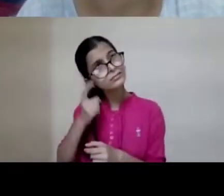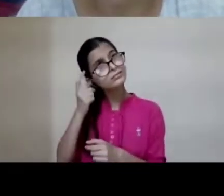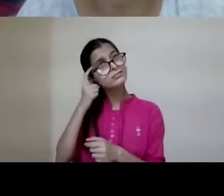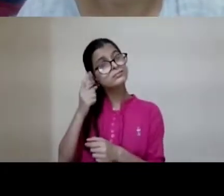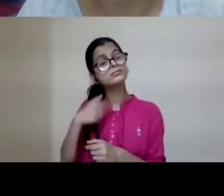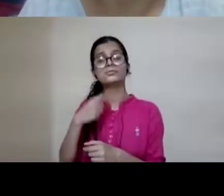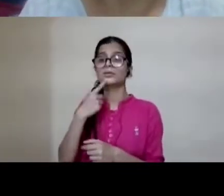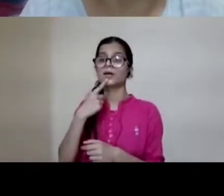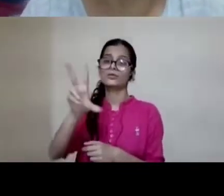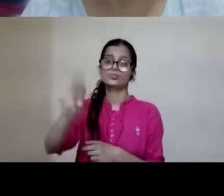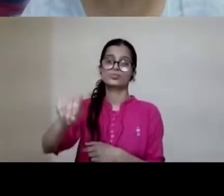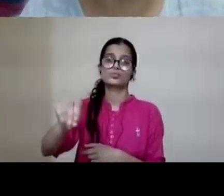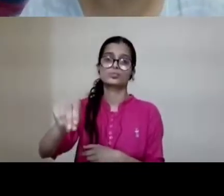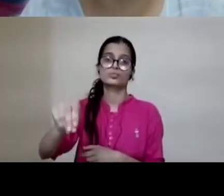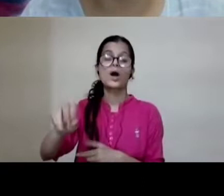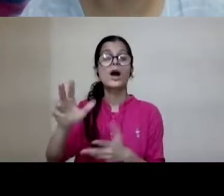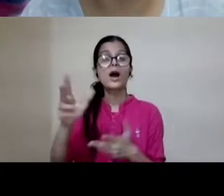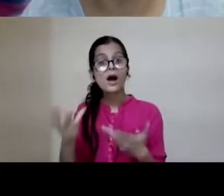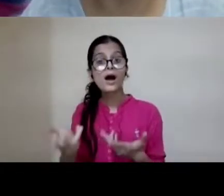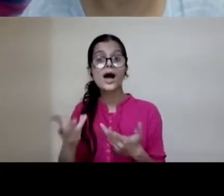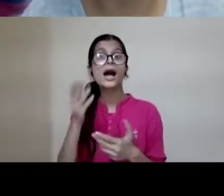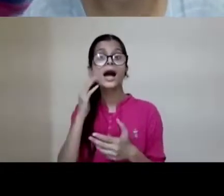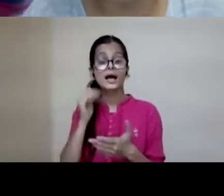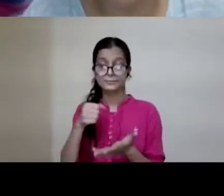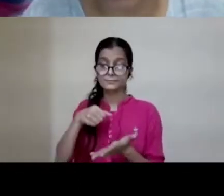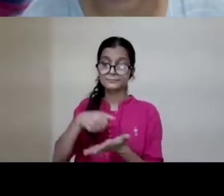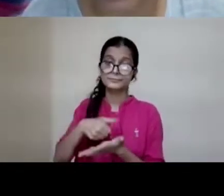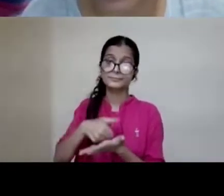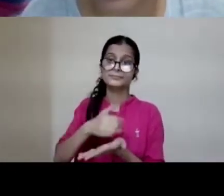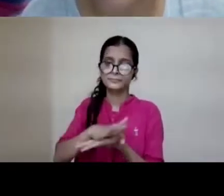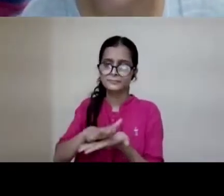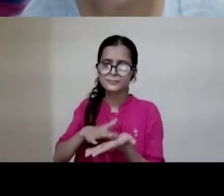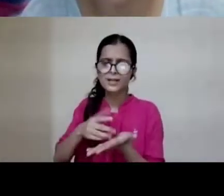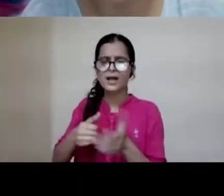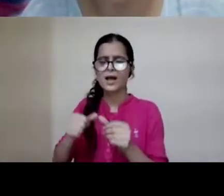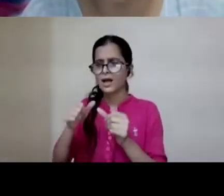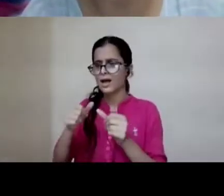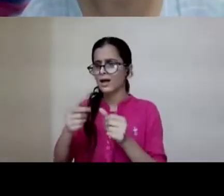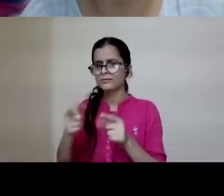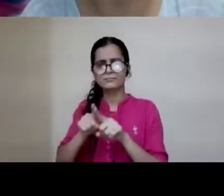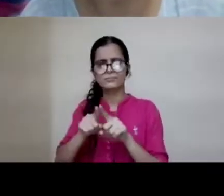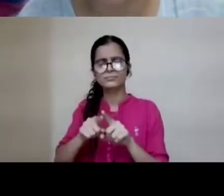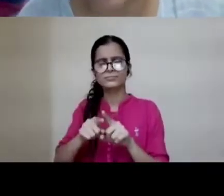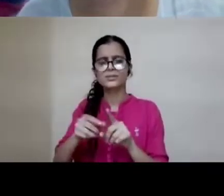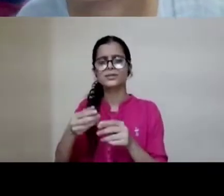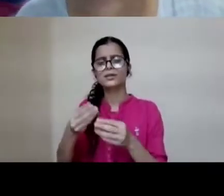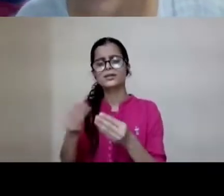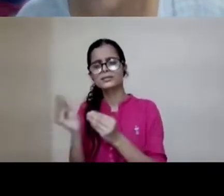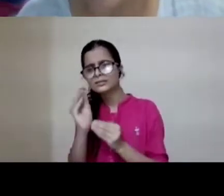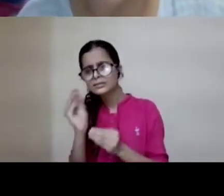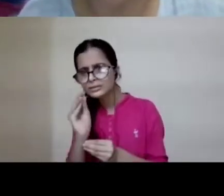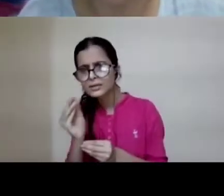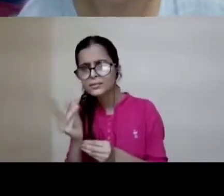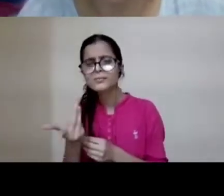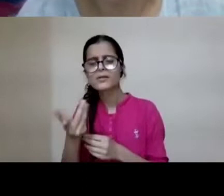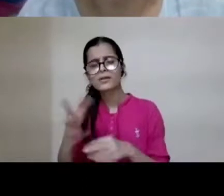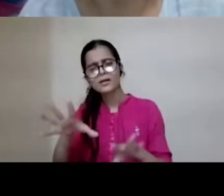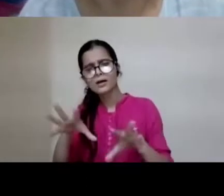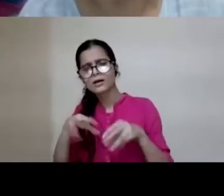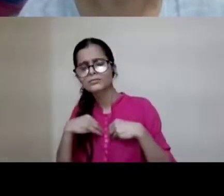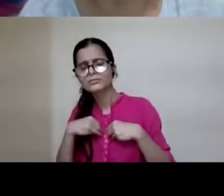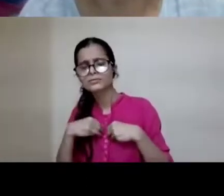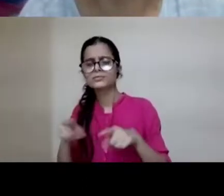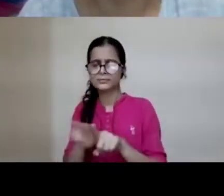no, basically because the kind of articulation of reasonable accommodation that I have been promoting